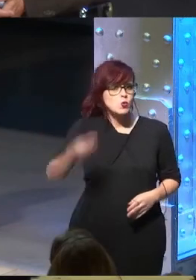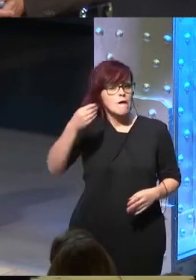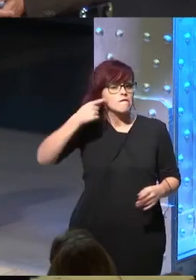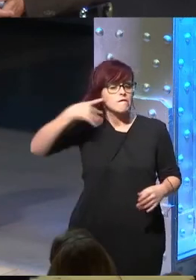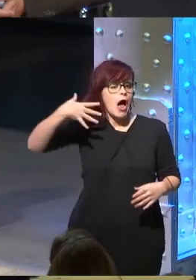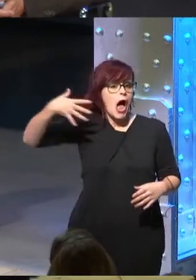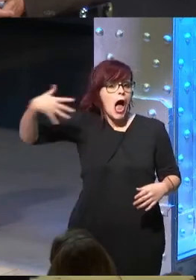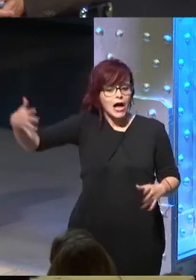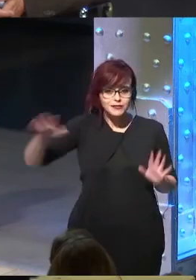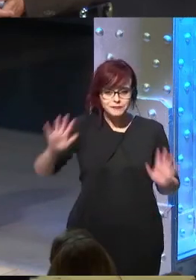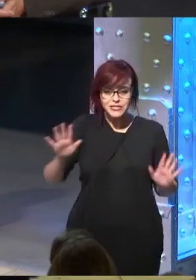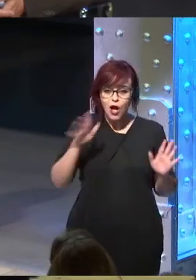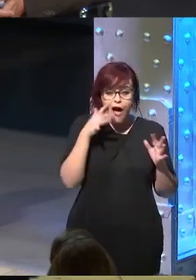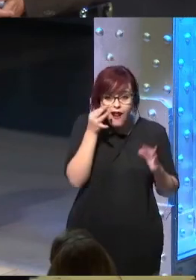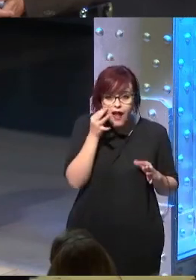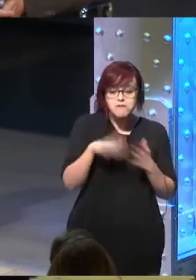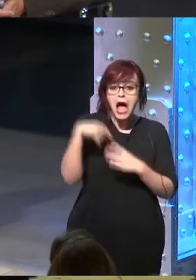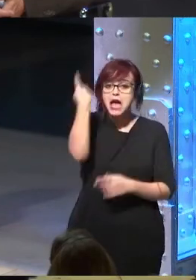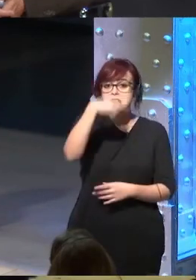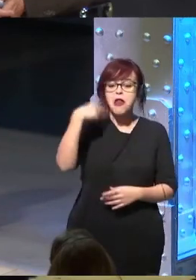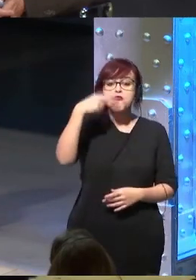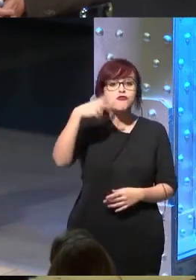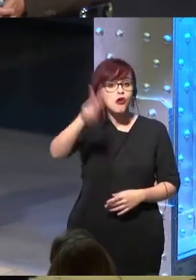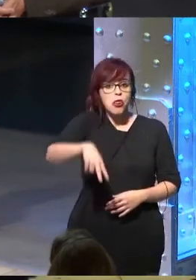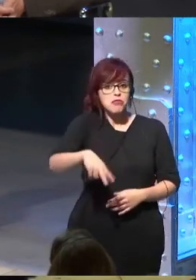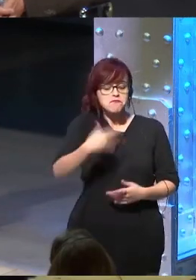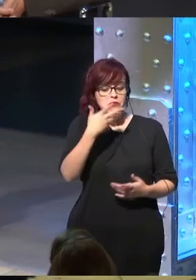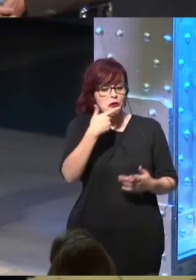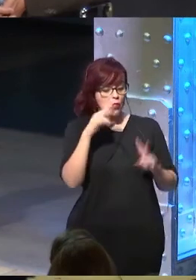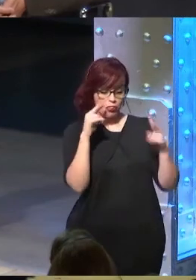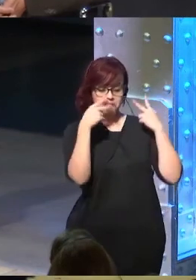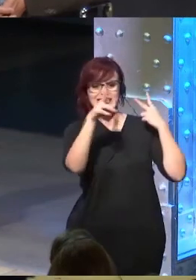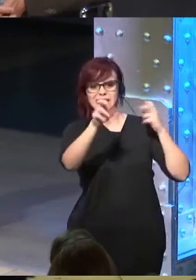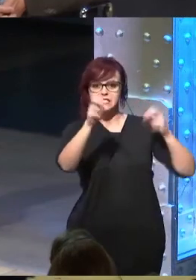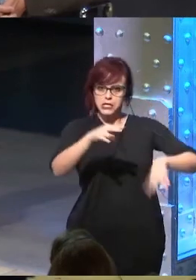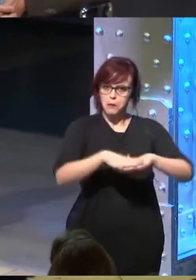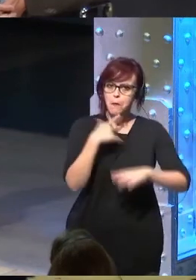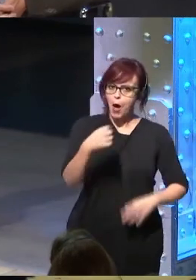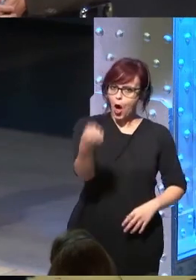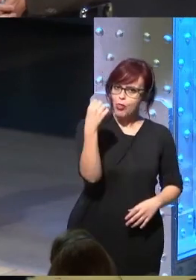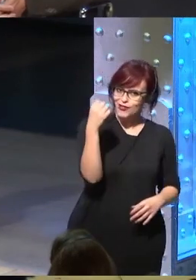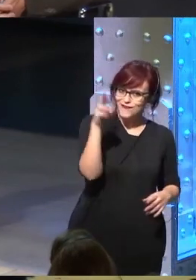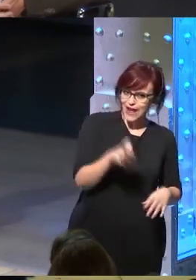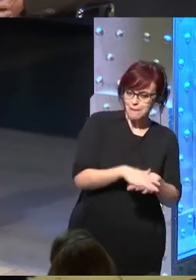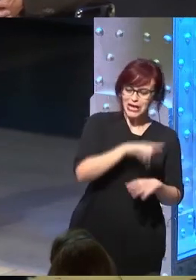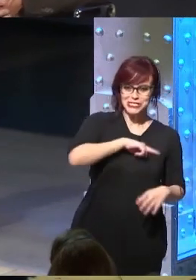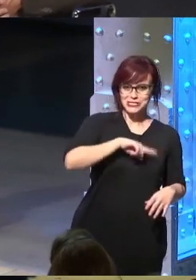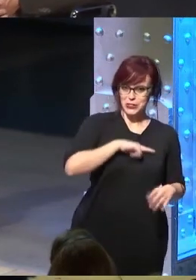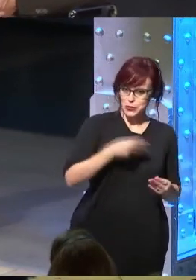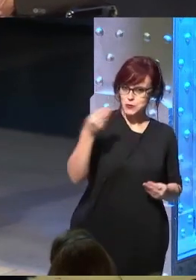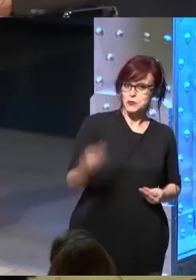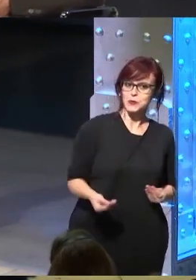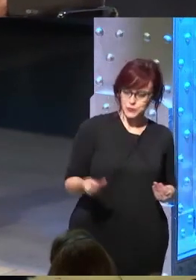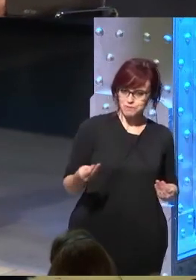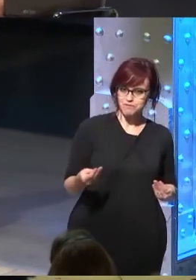absolutely unrecognizable. Now, in some ways, I rather like that definition of power. I like that kind of sense that